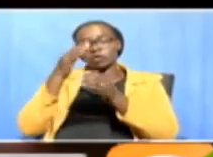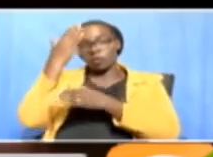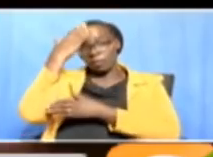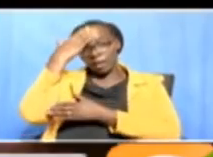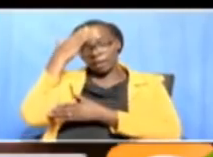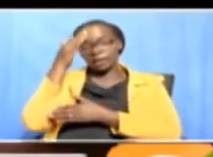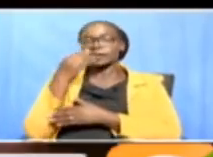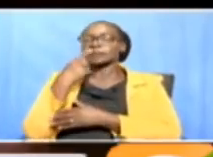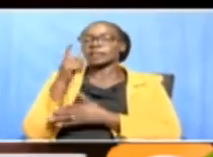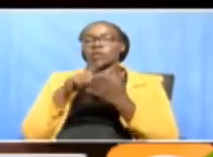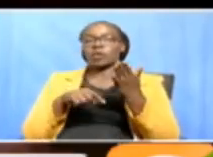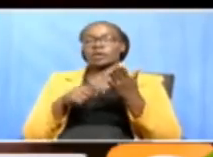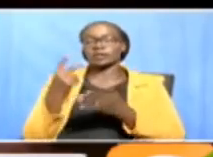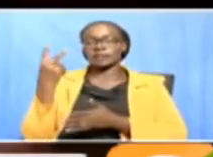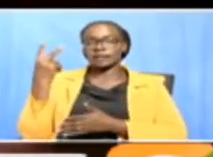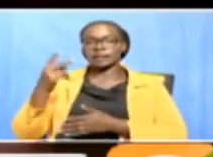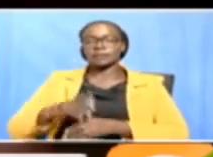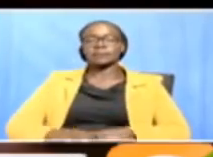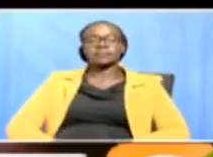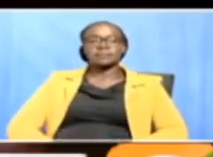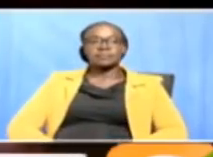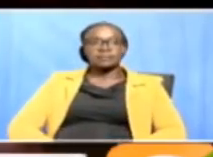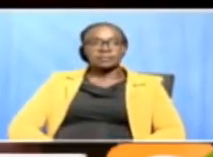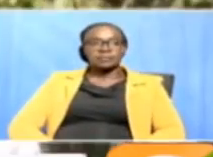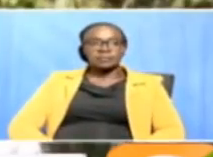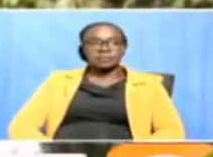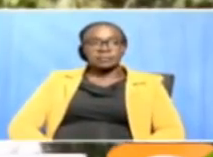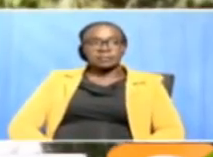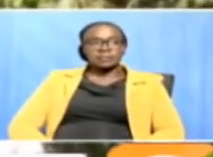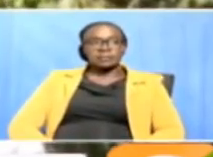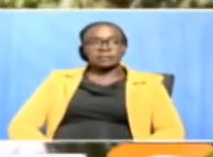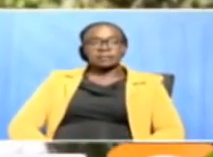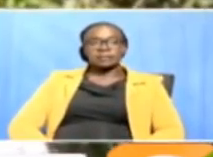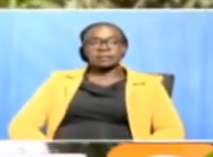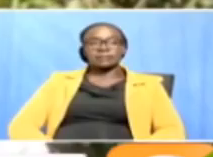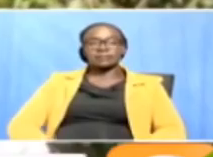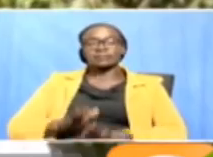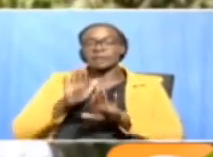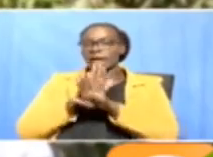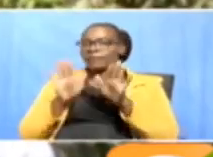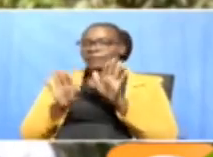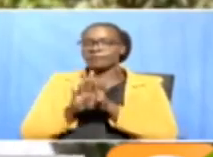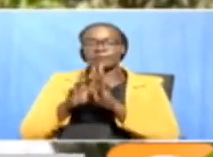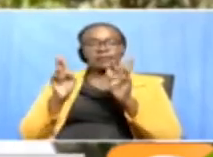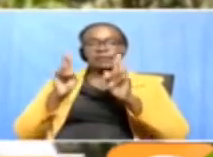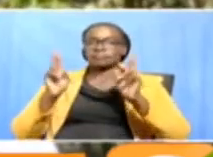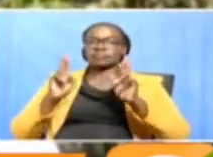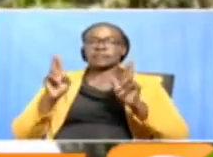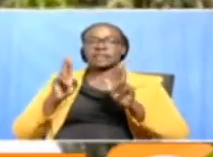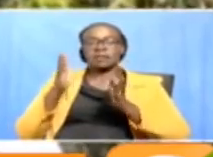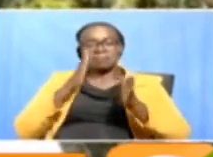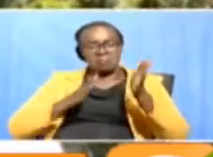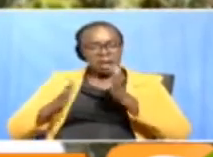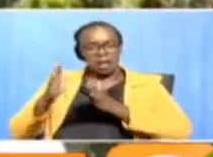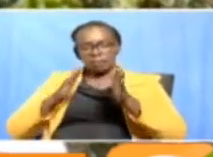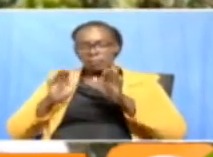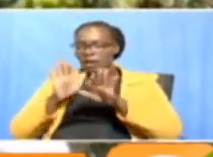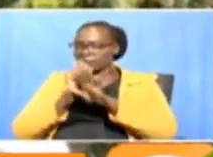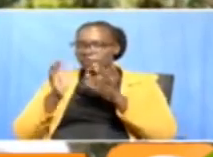is what they had to tell us earlier today. All preparations have been done according to the plans that we have set in